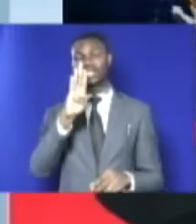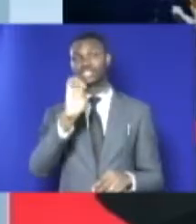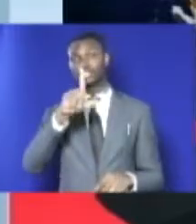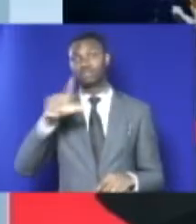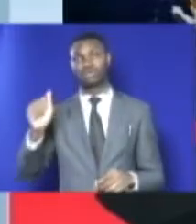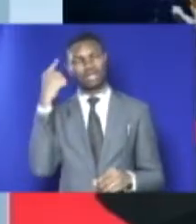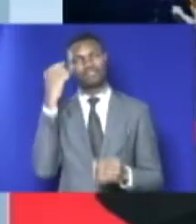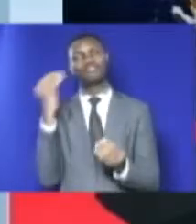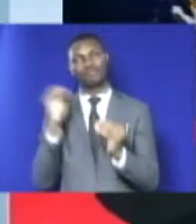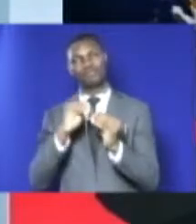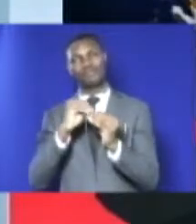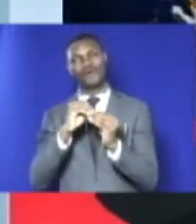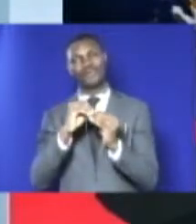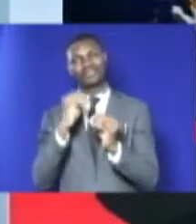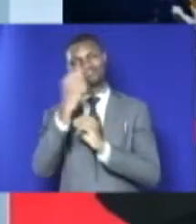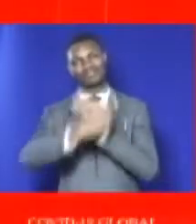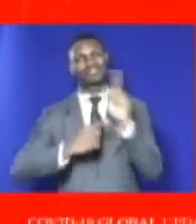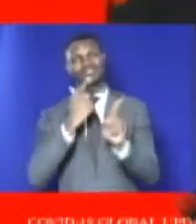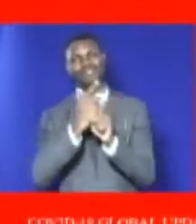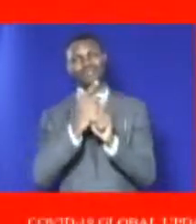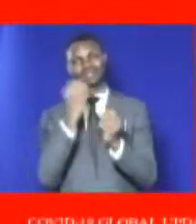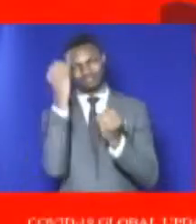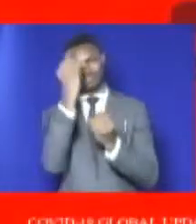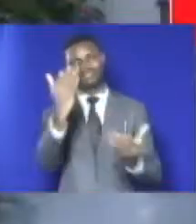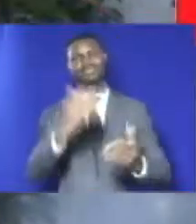more on Global Update.